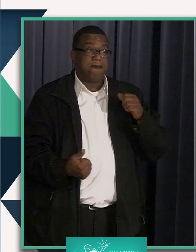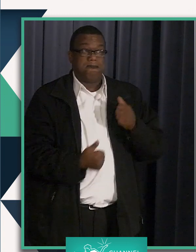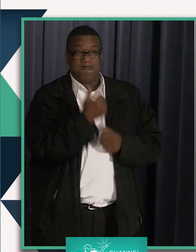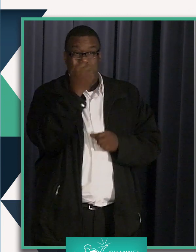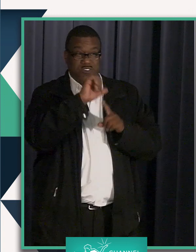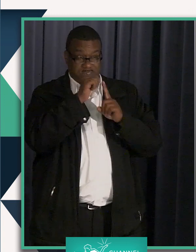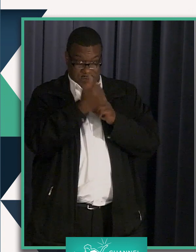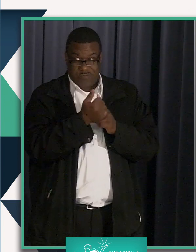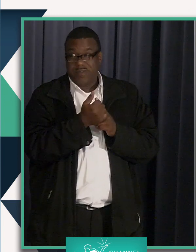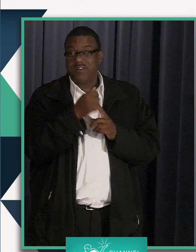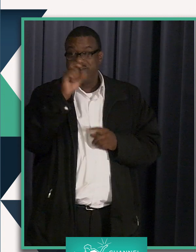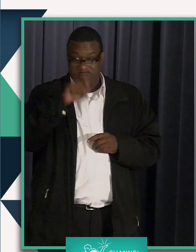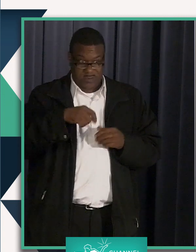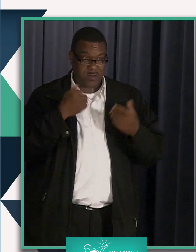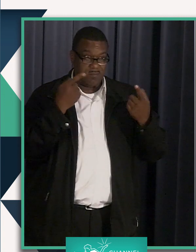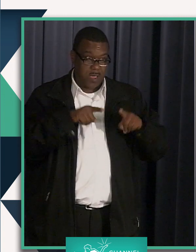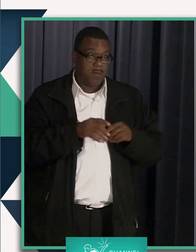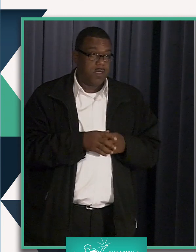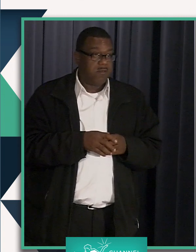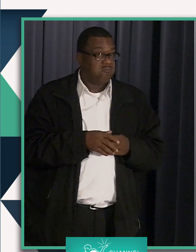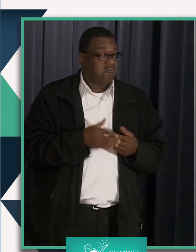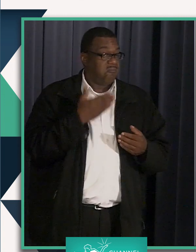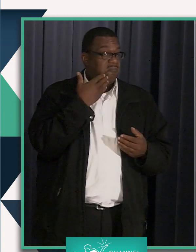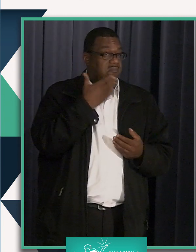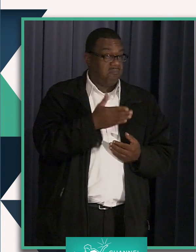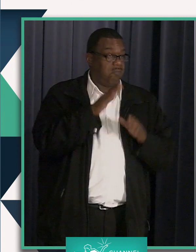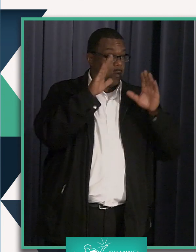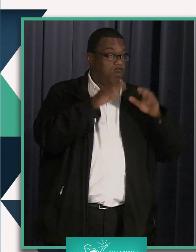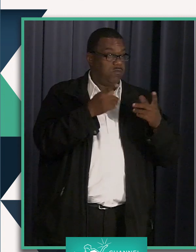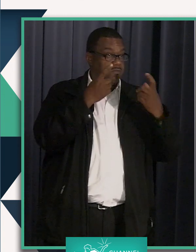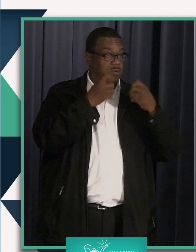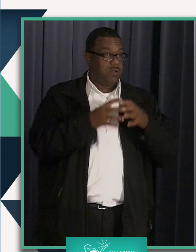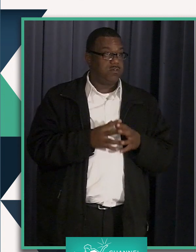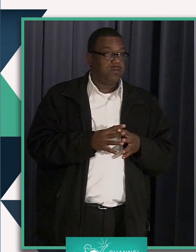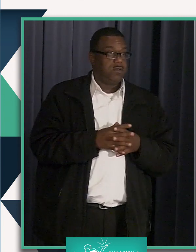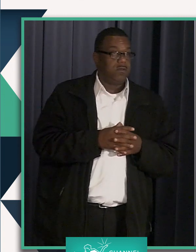you. Great questions.